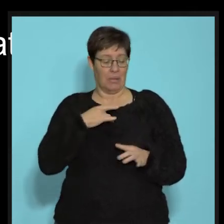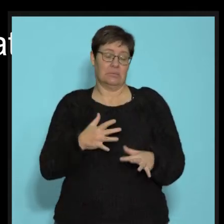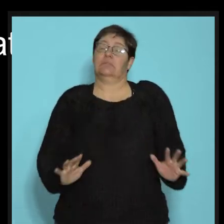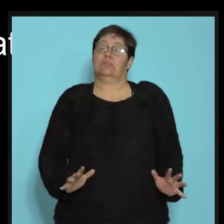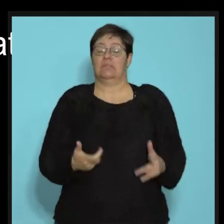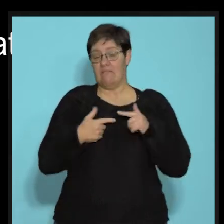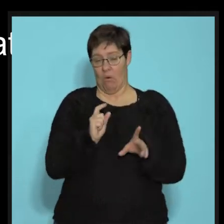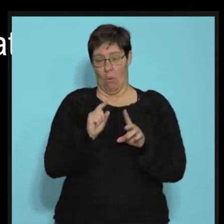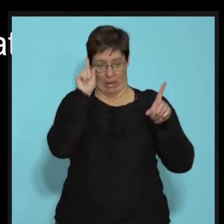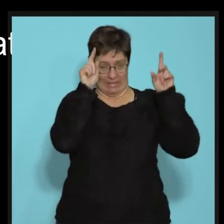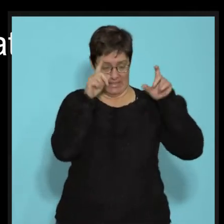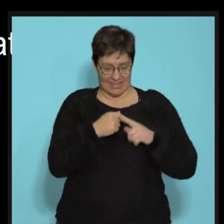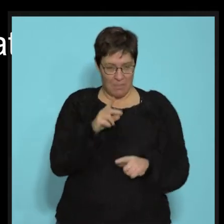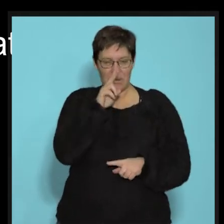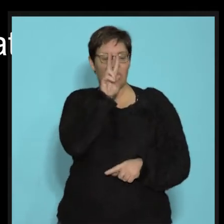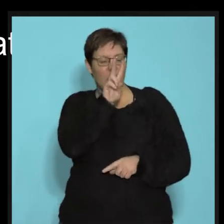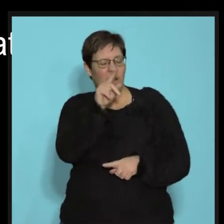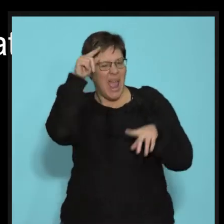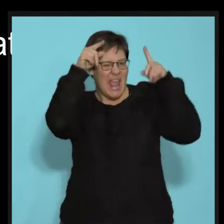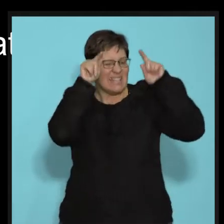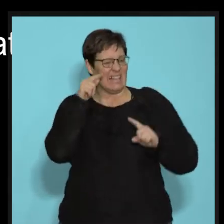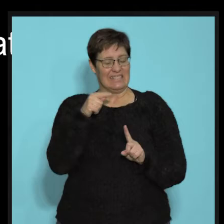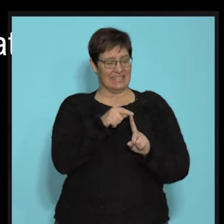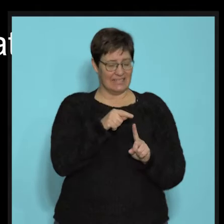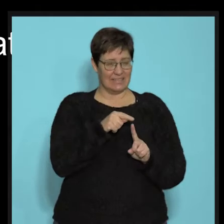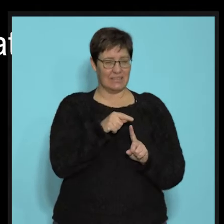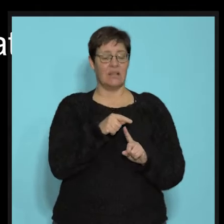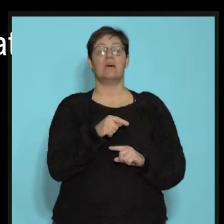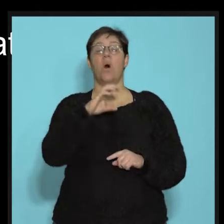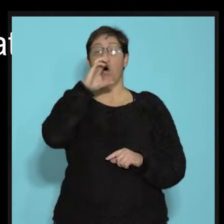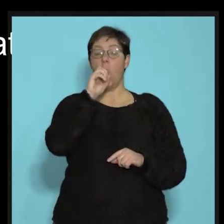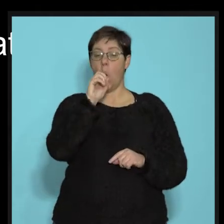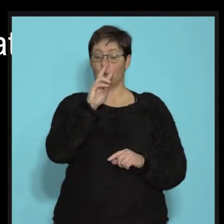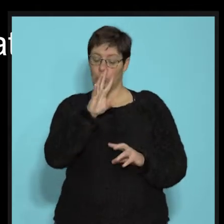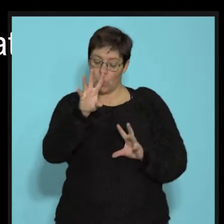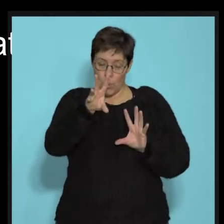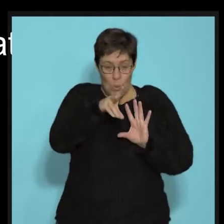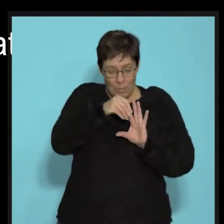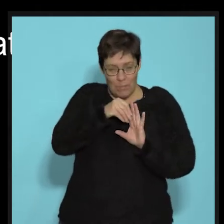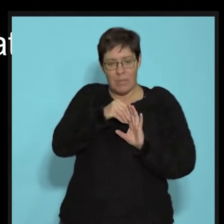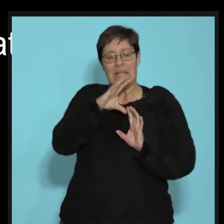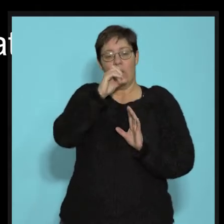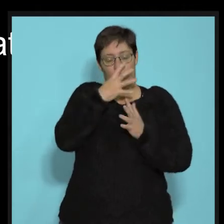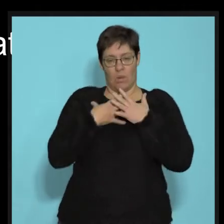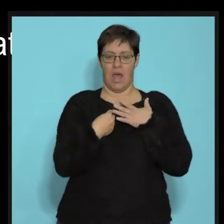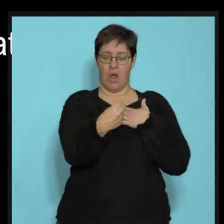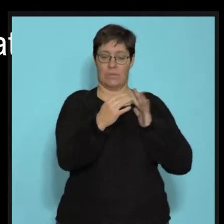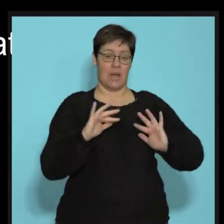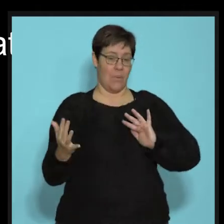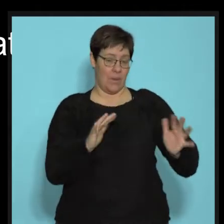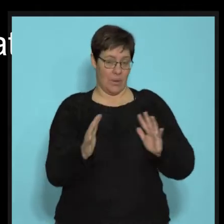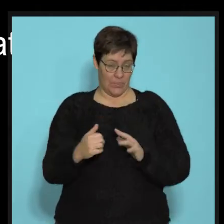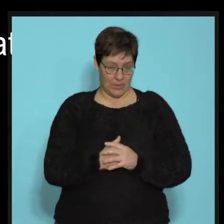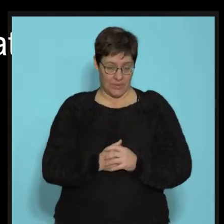to look at how insects take in oxygen and how they release carbon dioxide. Now, when we look